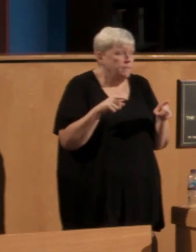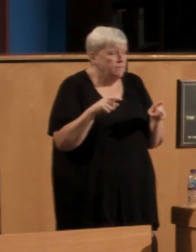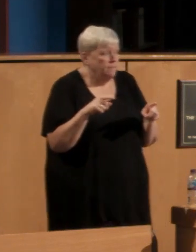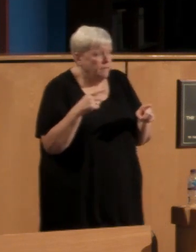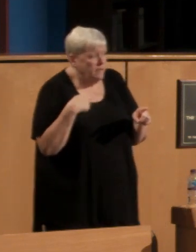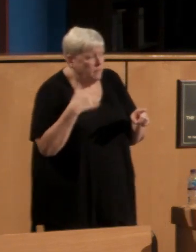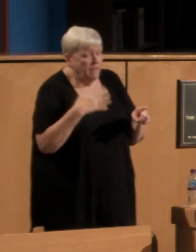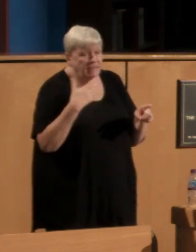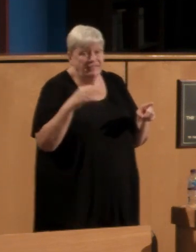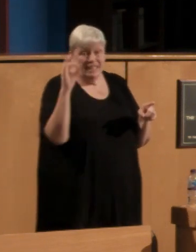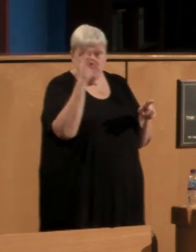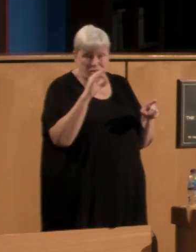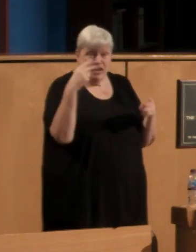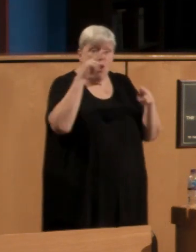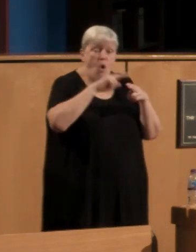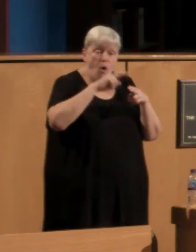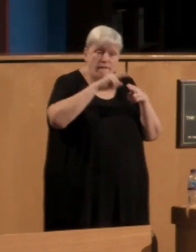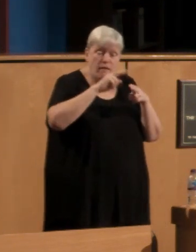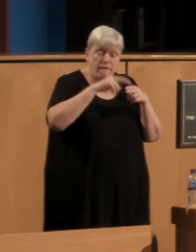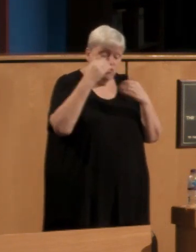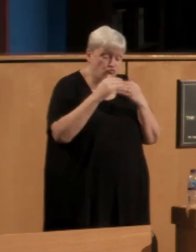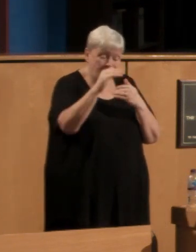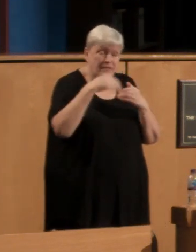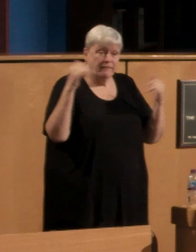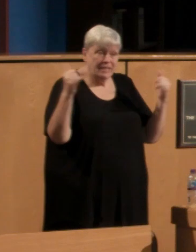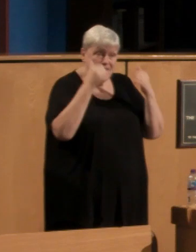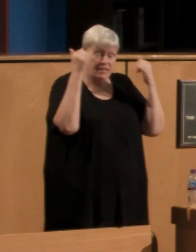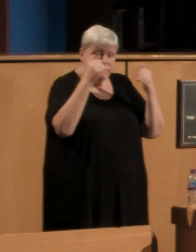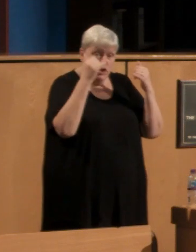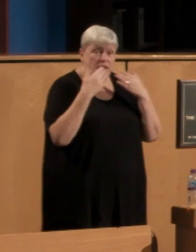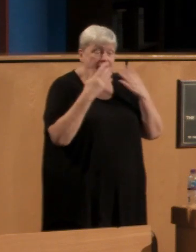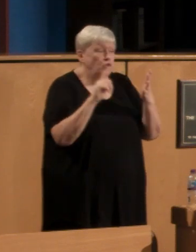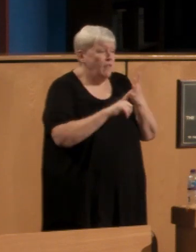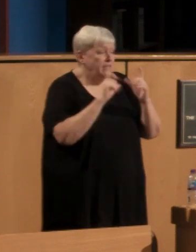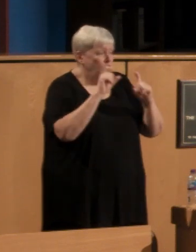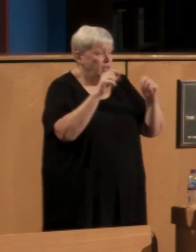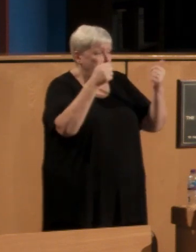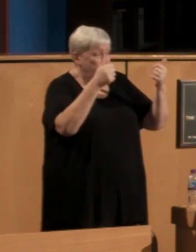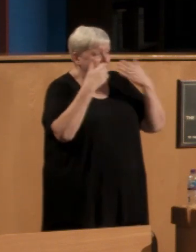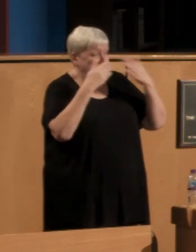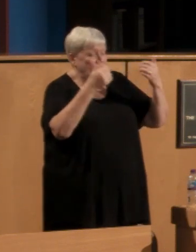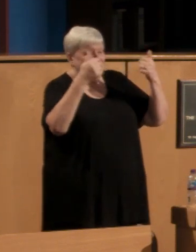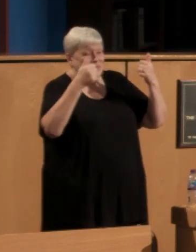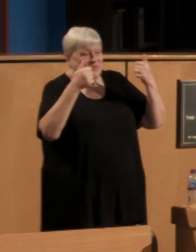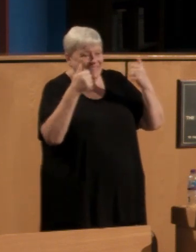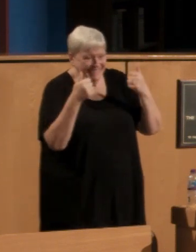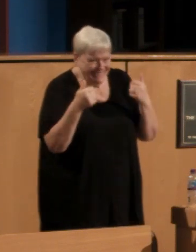rest of the festival, so get in on that while you still can. Thanks so much to Leslie Creerer, our delightful BSL interpreter.